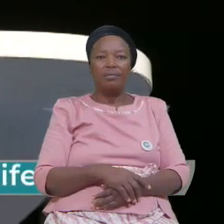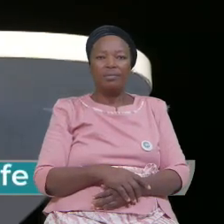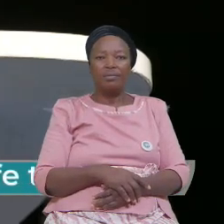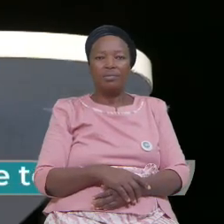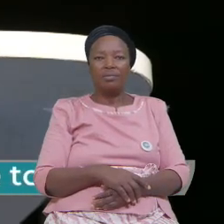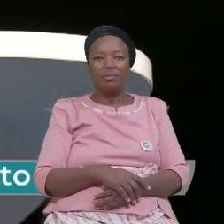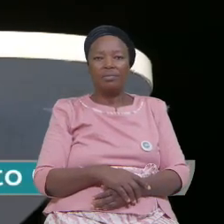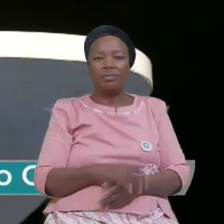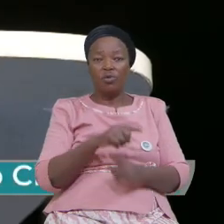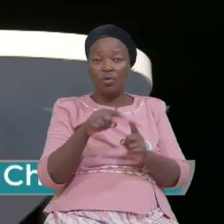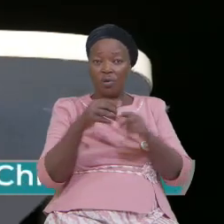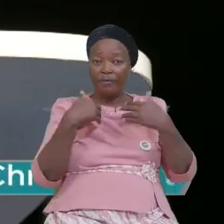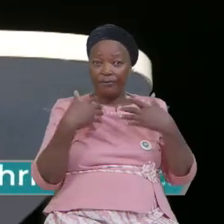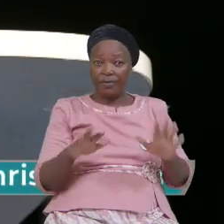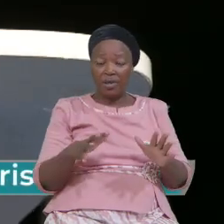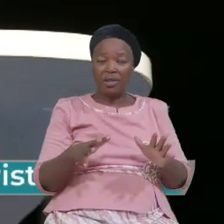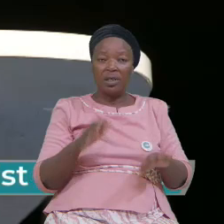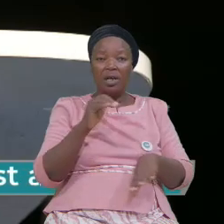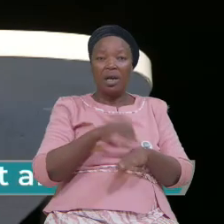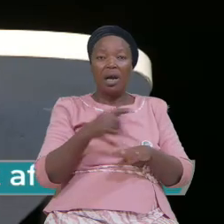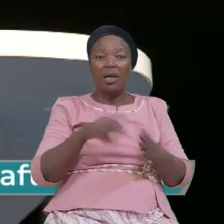When you are finished at the center